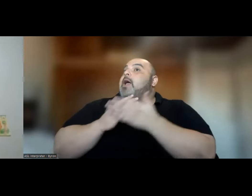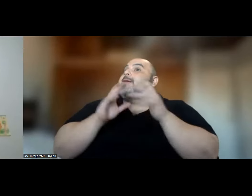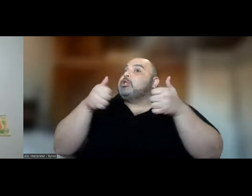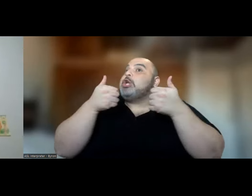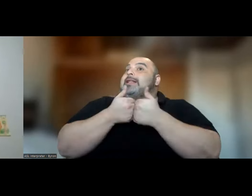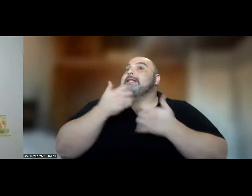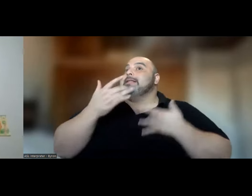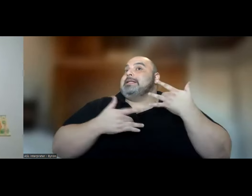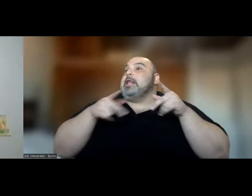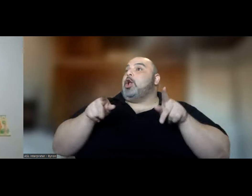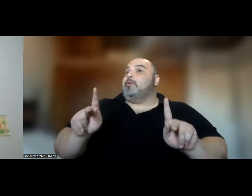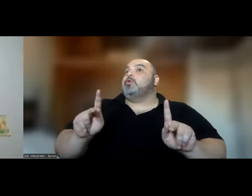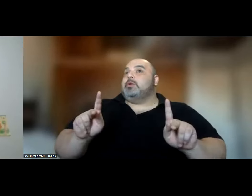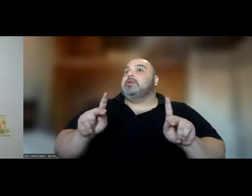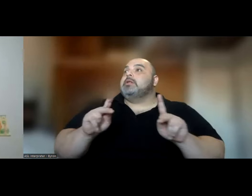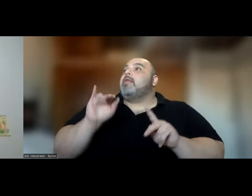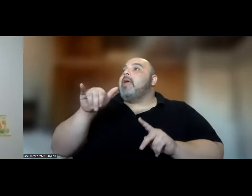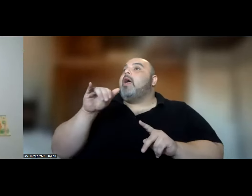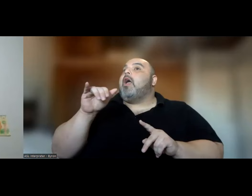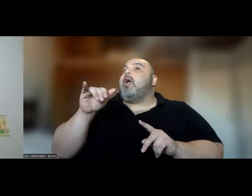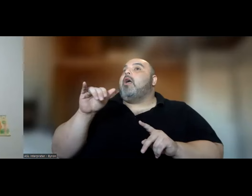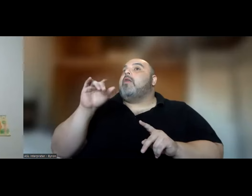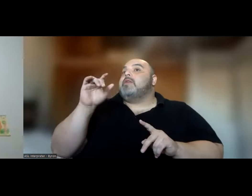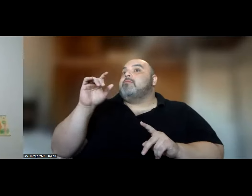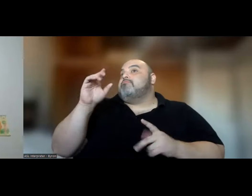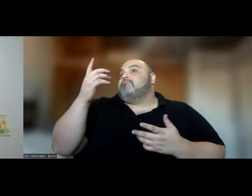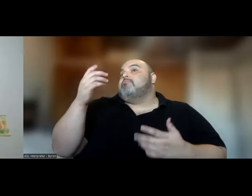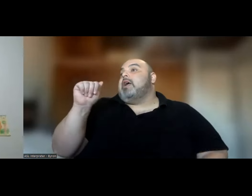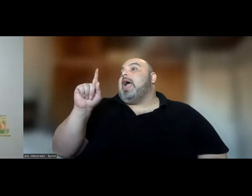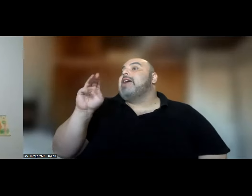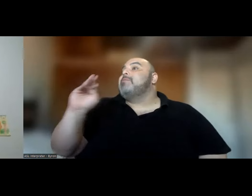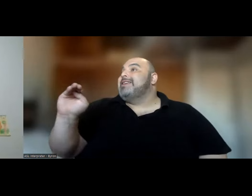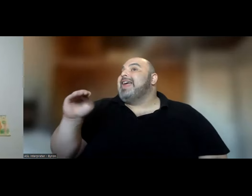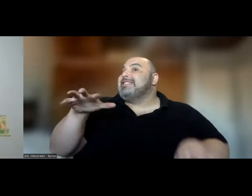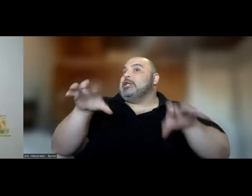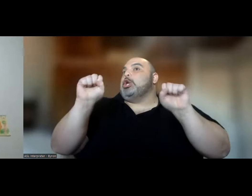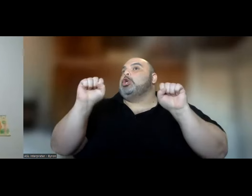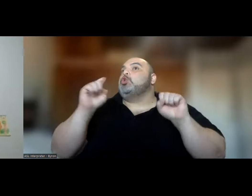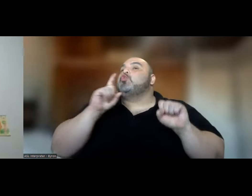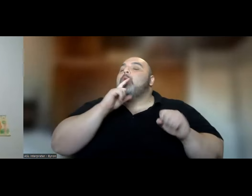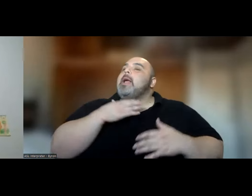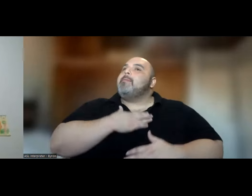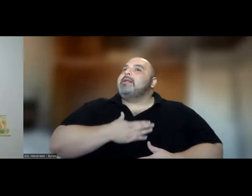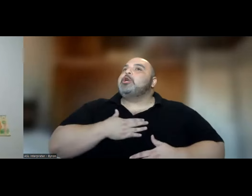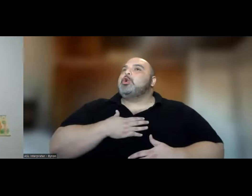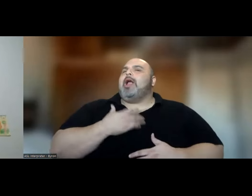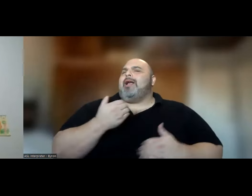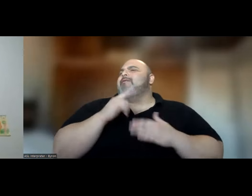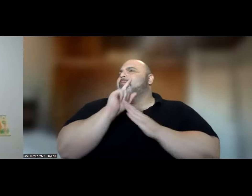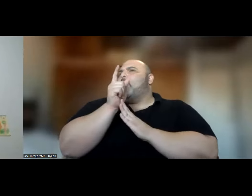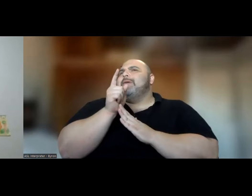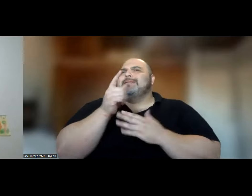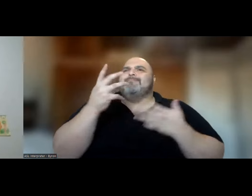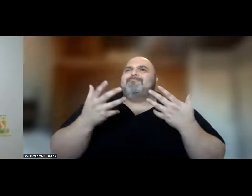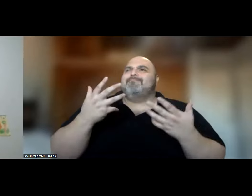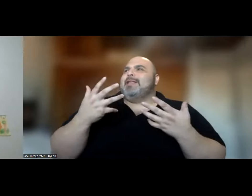exciting opportunities that the administration and the state has taken on. So it's really a pleasure to have a moment to